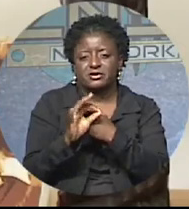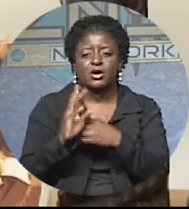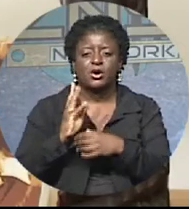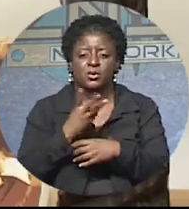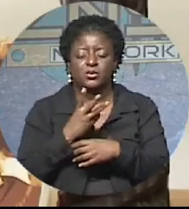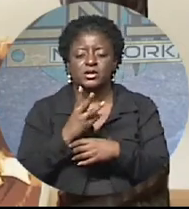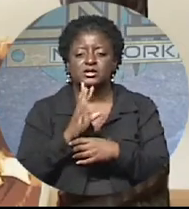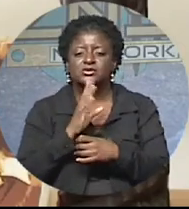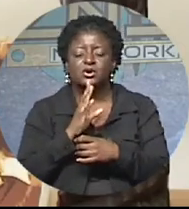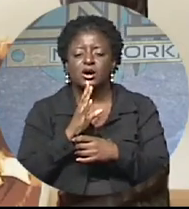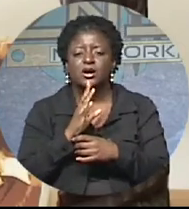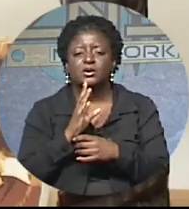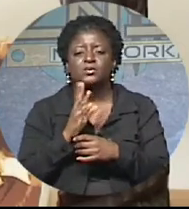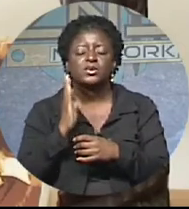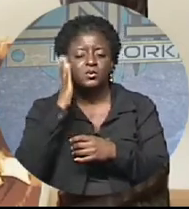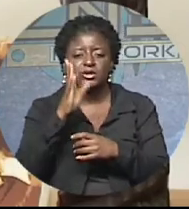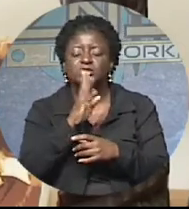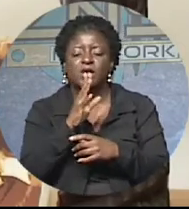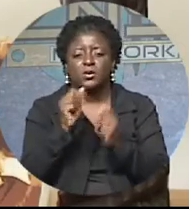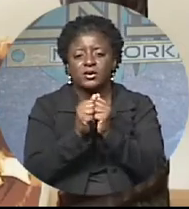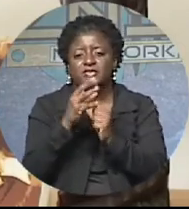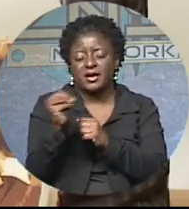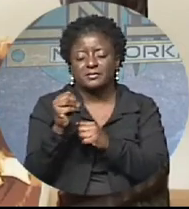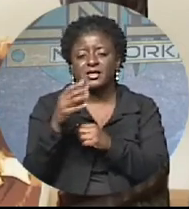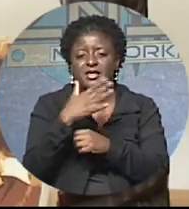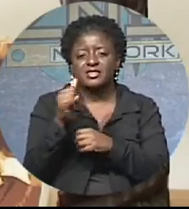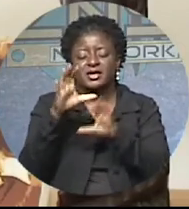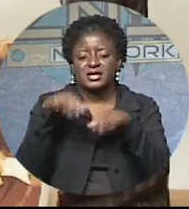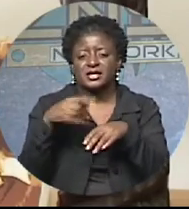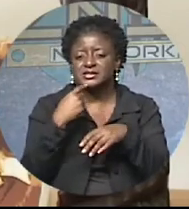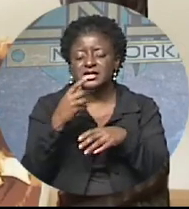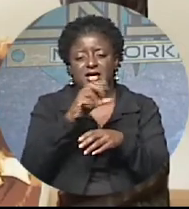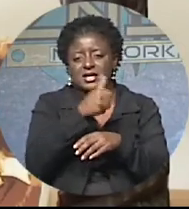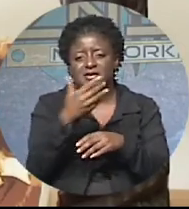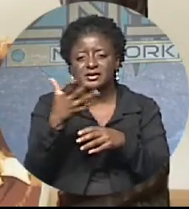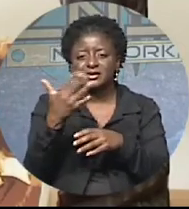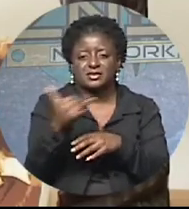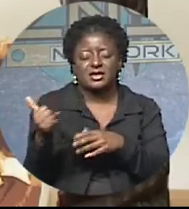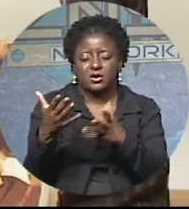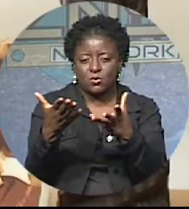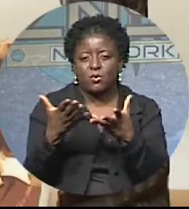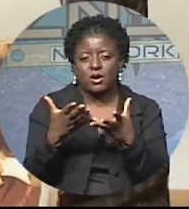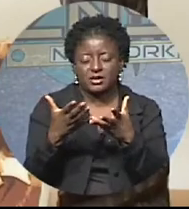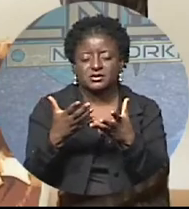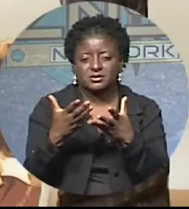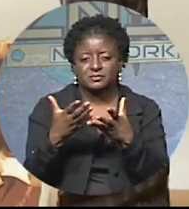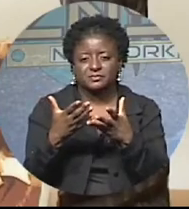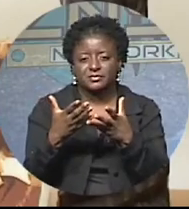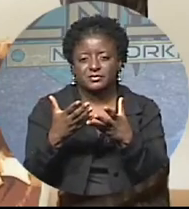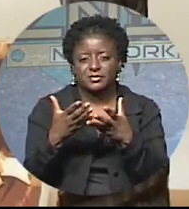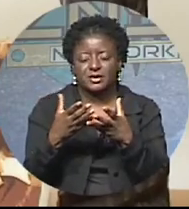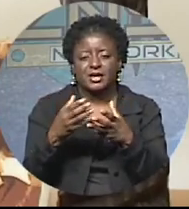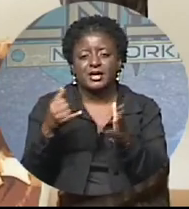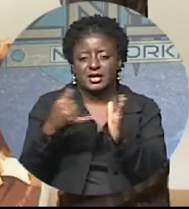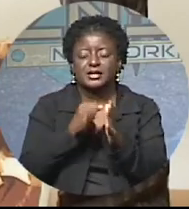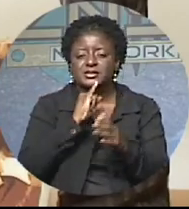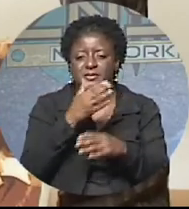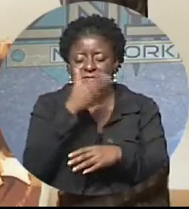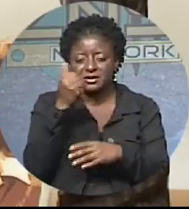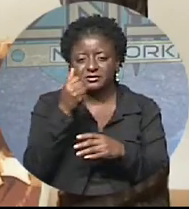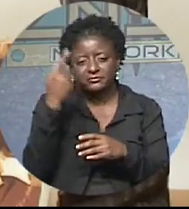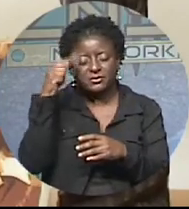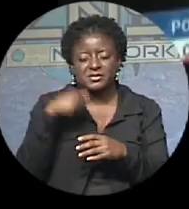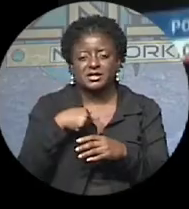me anything that they want. So they can tell me and show me anything that they want. So with me, I think for me it's better to go there and see